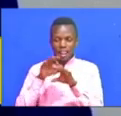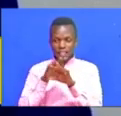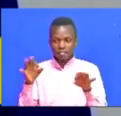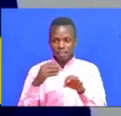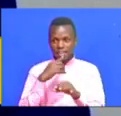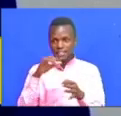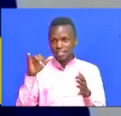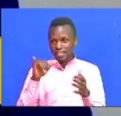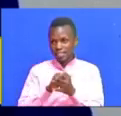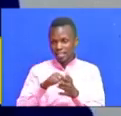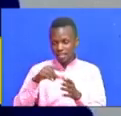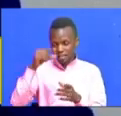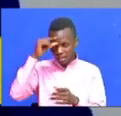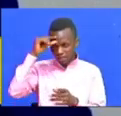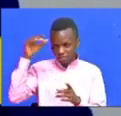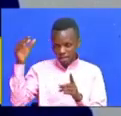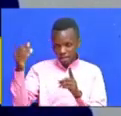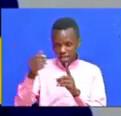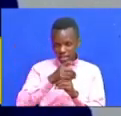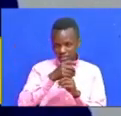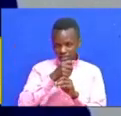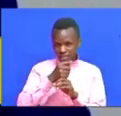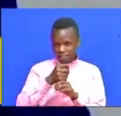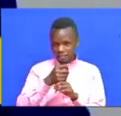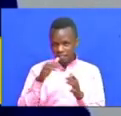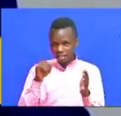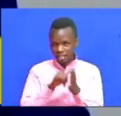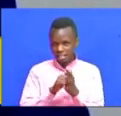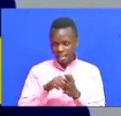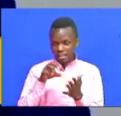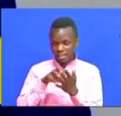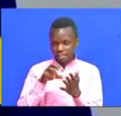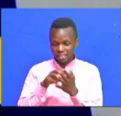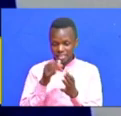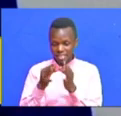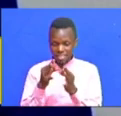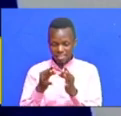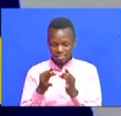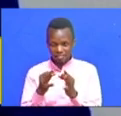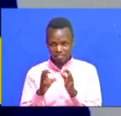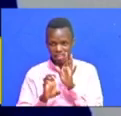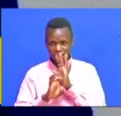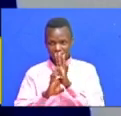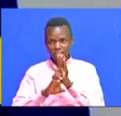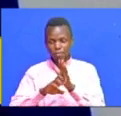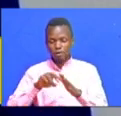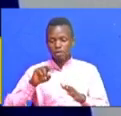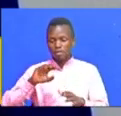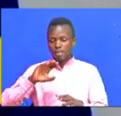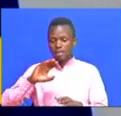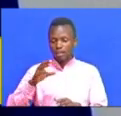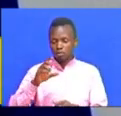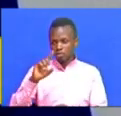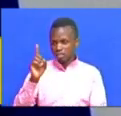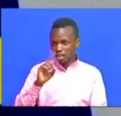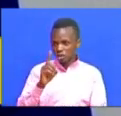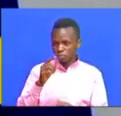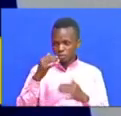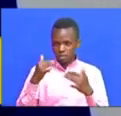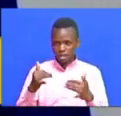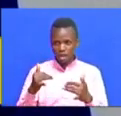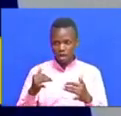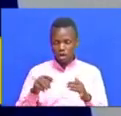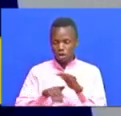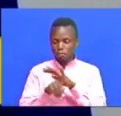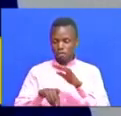the government has achieved this to some extent. If you look at a case, for example, Nairobi County, currently the